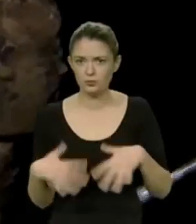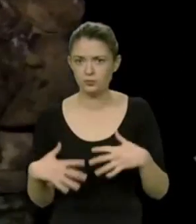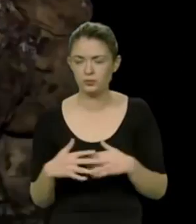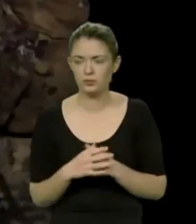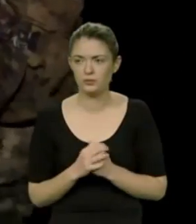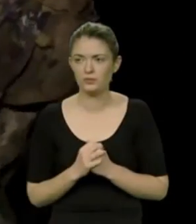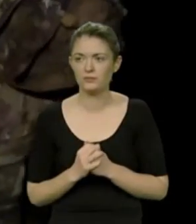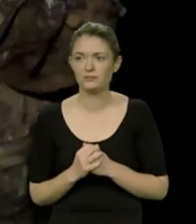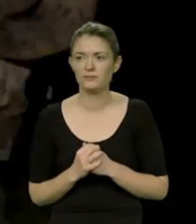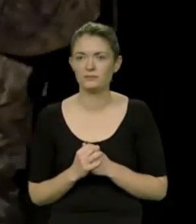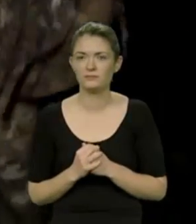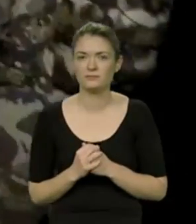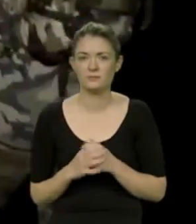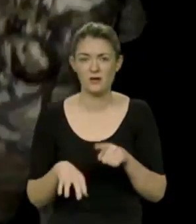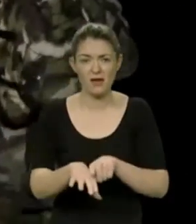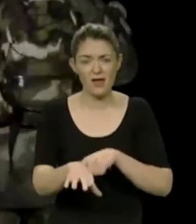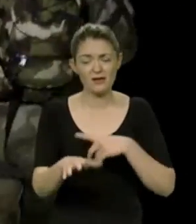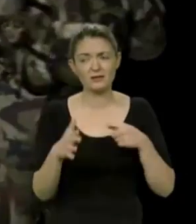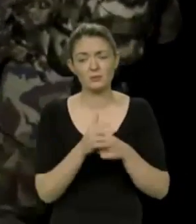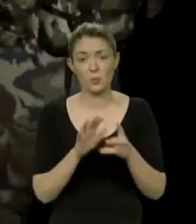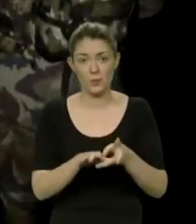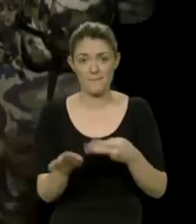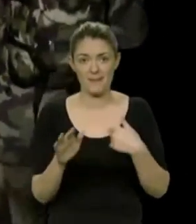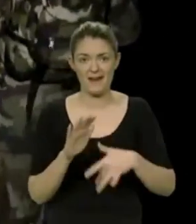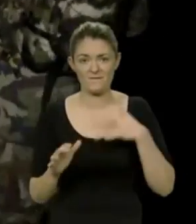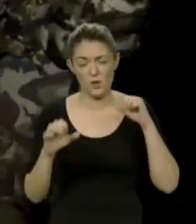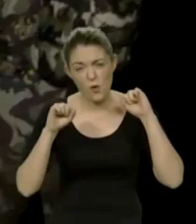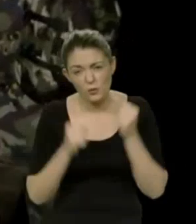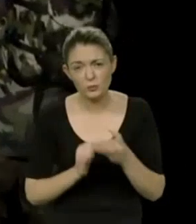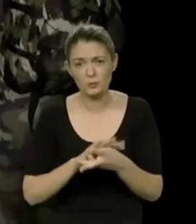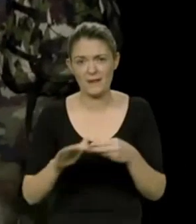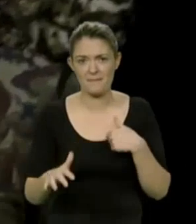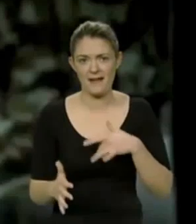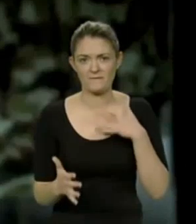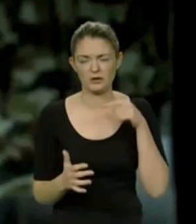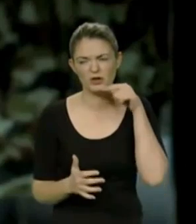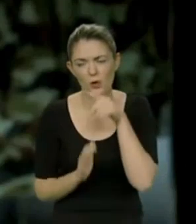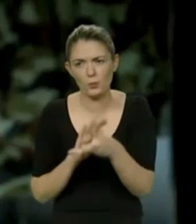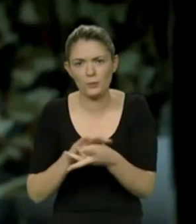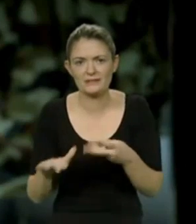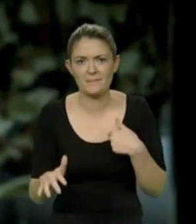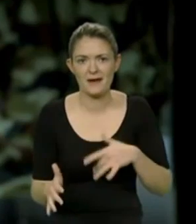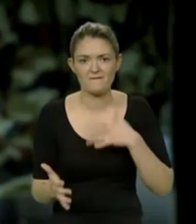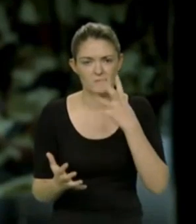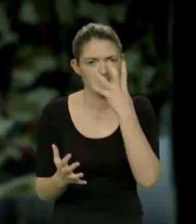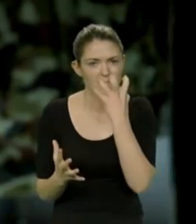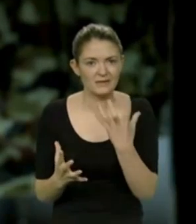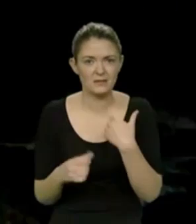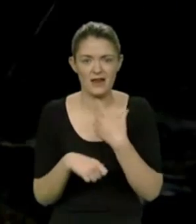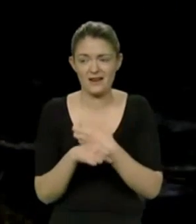The longest week of my life, coldest week of my life, sorest week of my life, miserable. He's never done something like that in my life